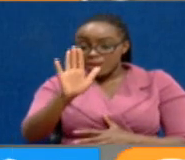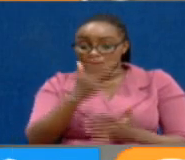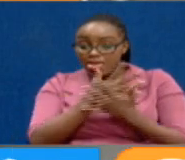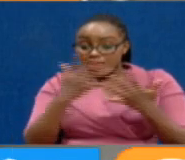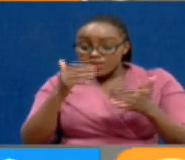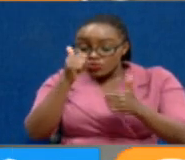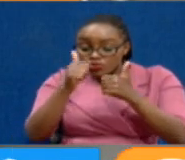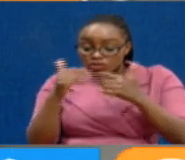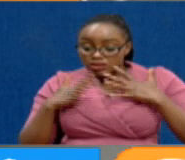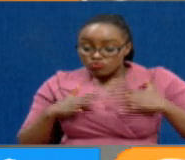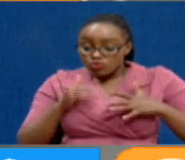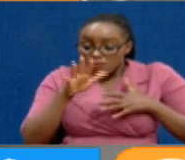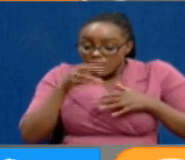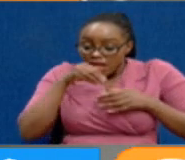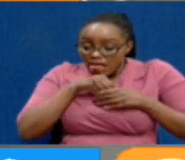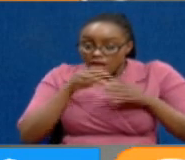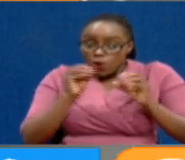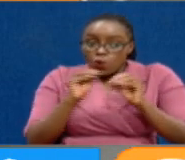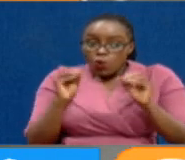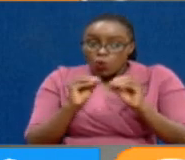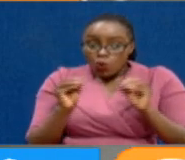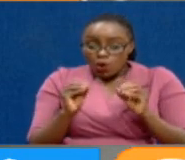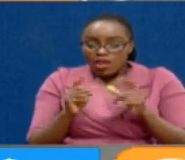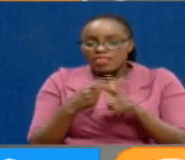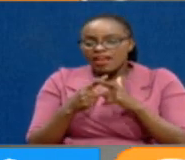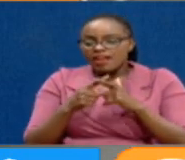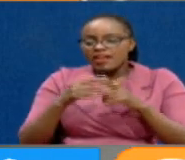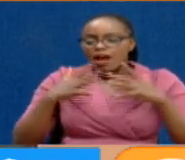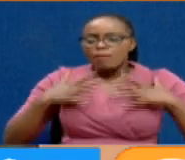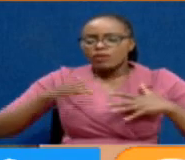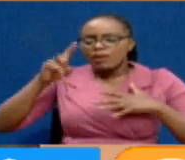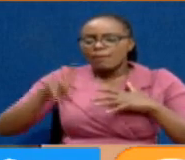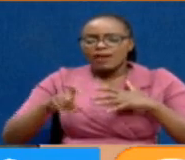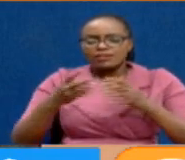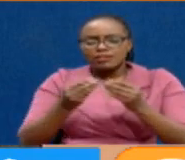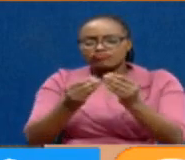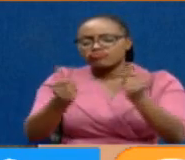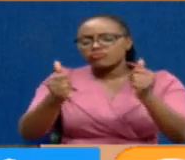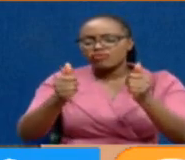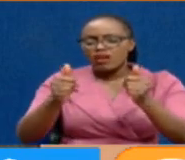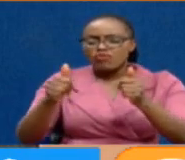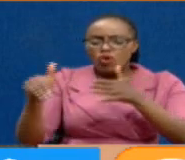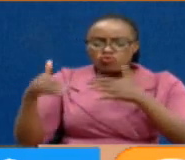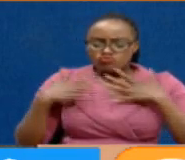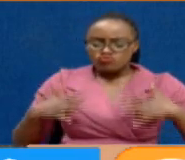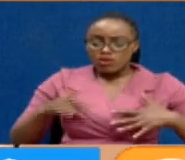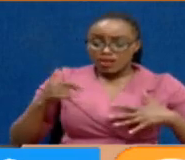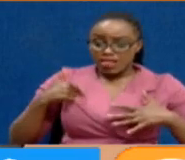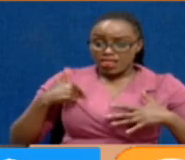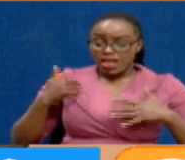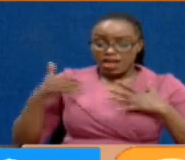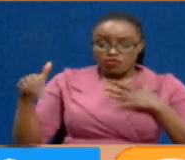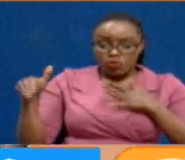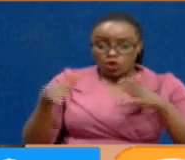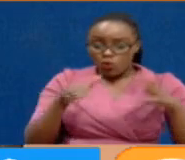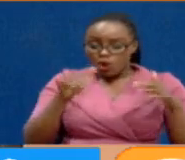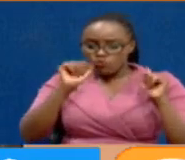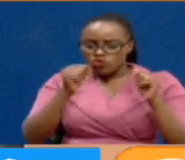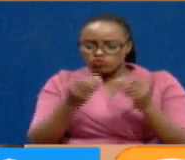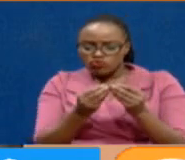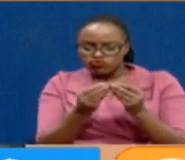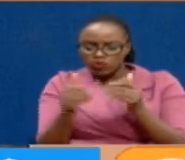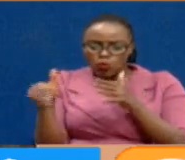of your body, that is foreign, yes, the body fights it. So the body has a mechanism of fighting, and there are